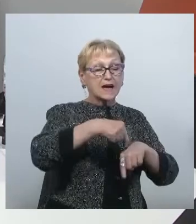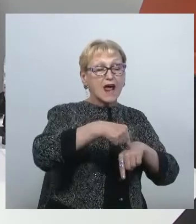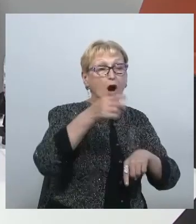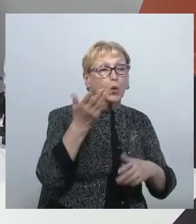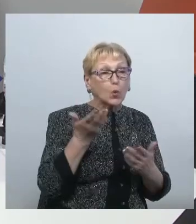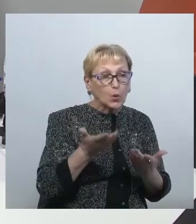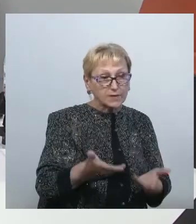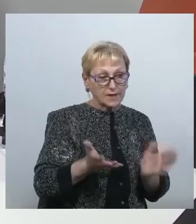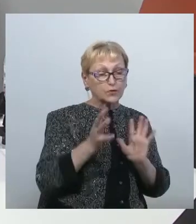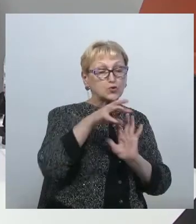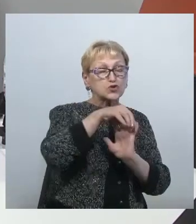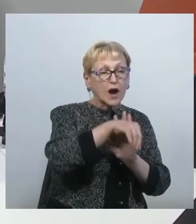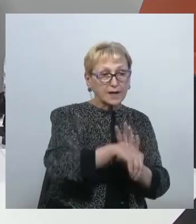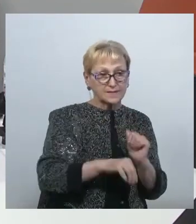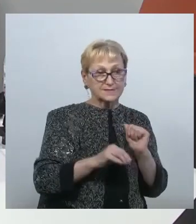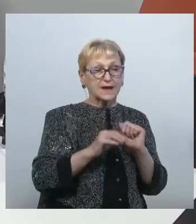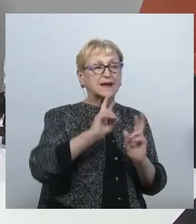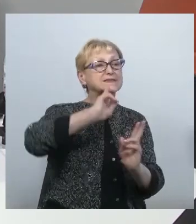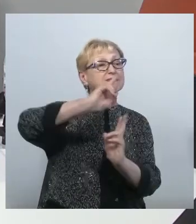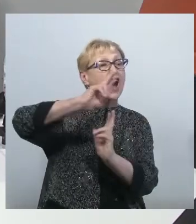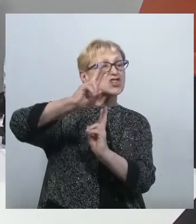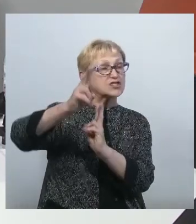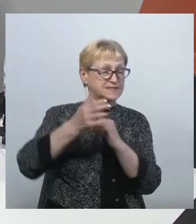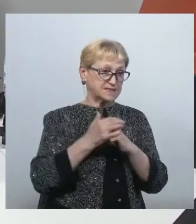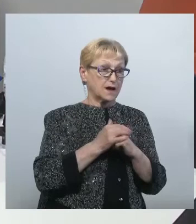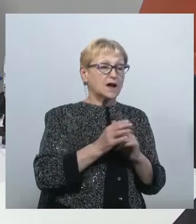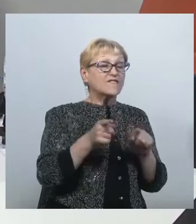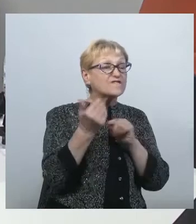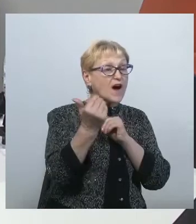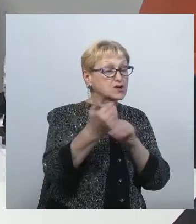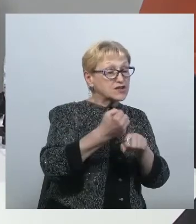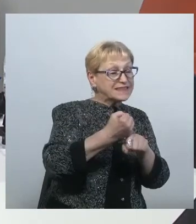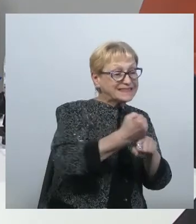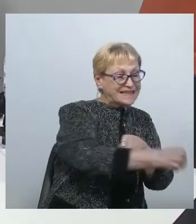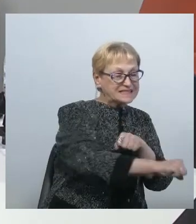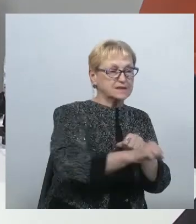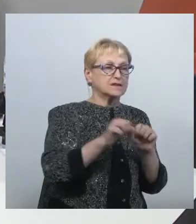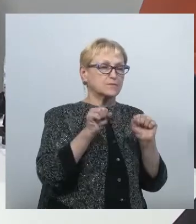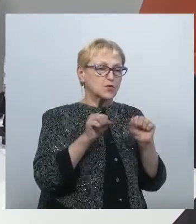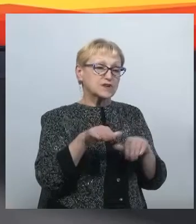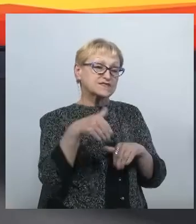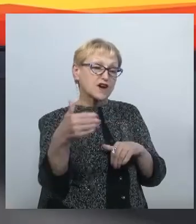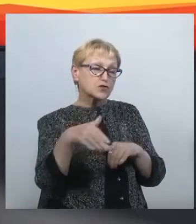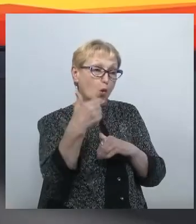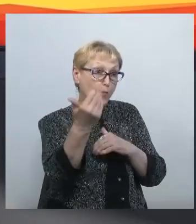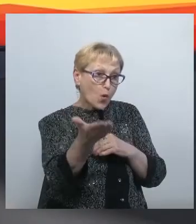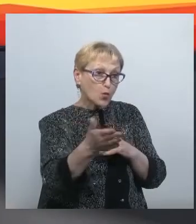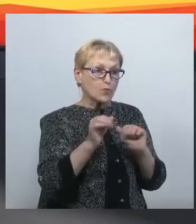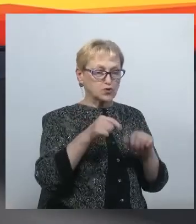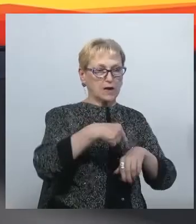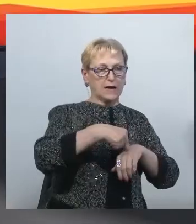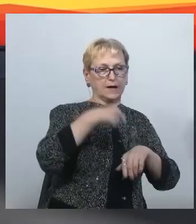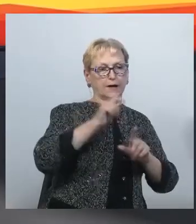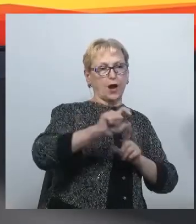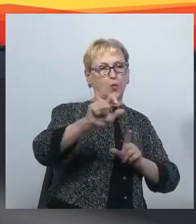to react each time you see such prefabricated news or fake news, because only public